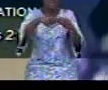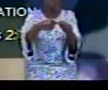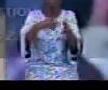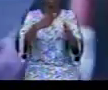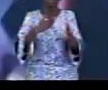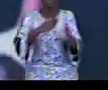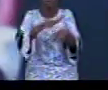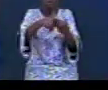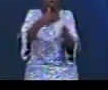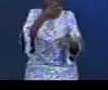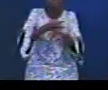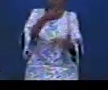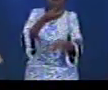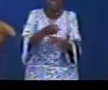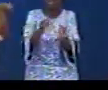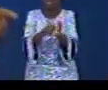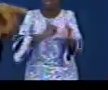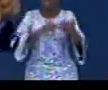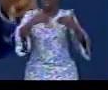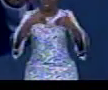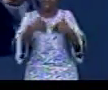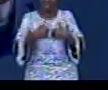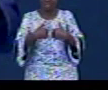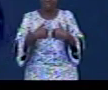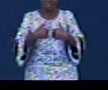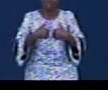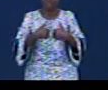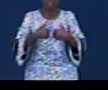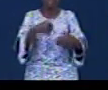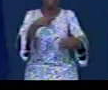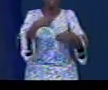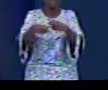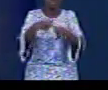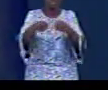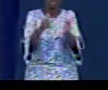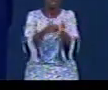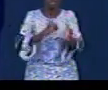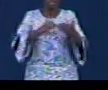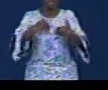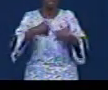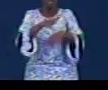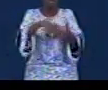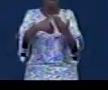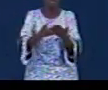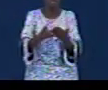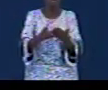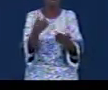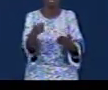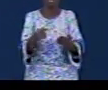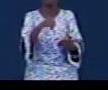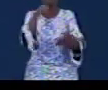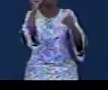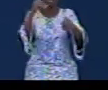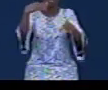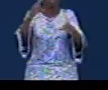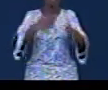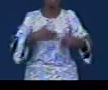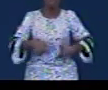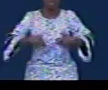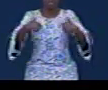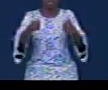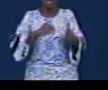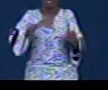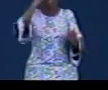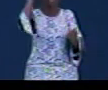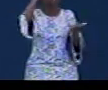the difficulties I have and the impossibilities of my life. I know you died for me, and as many